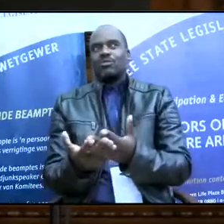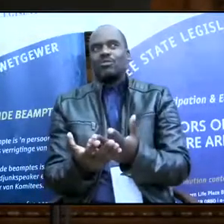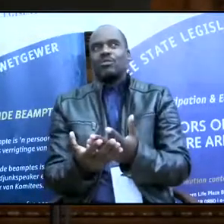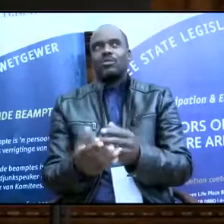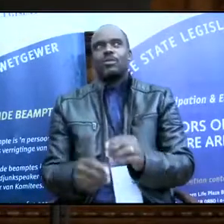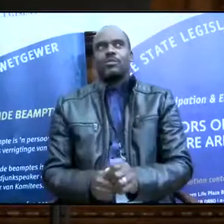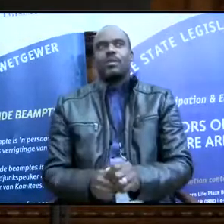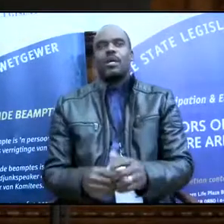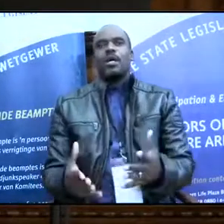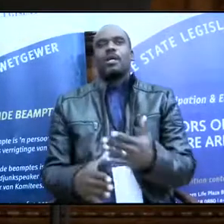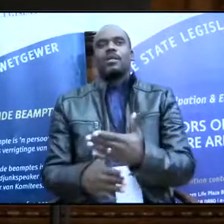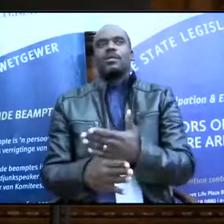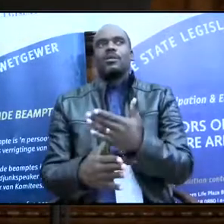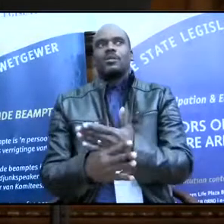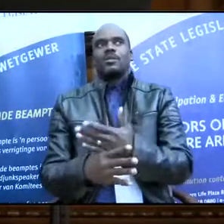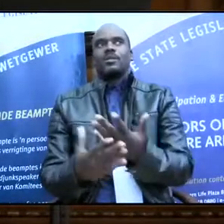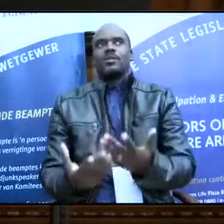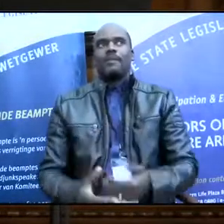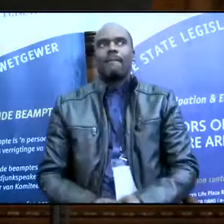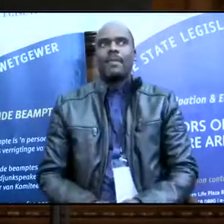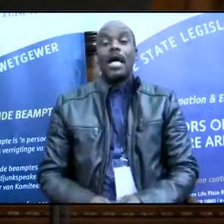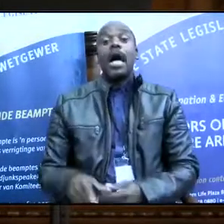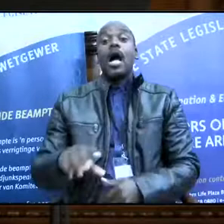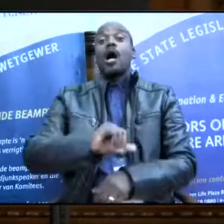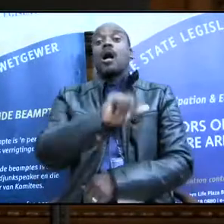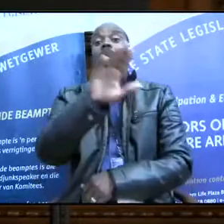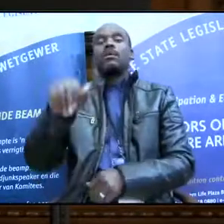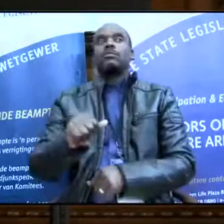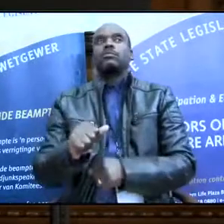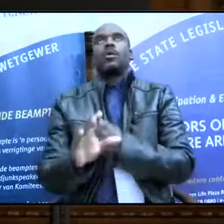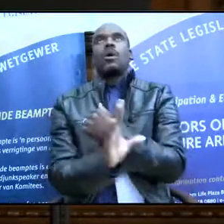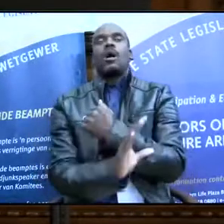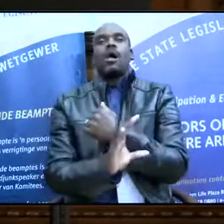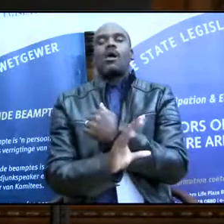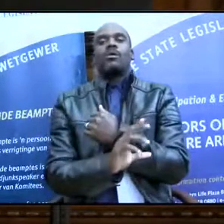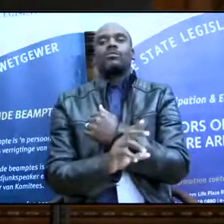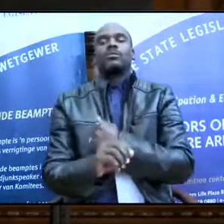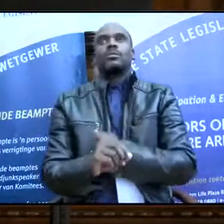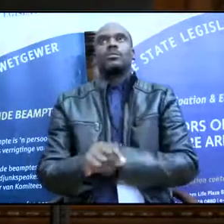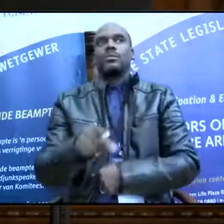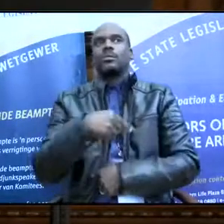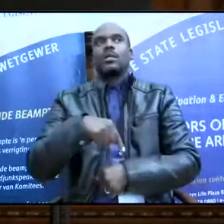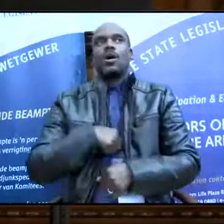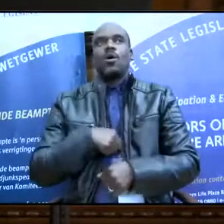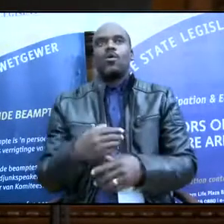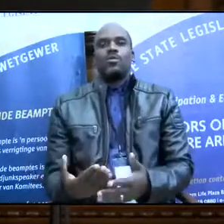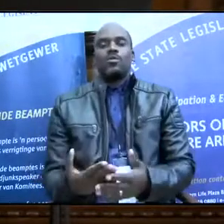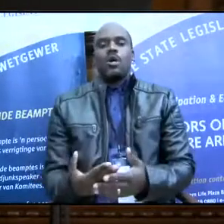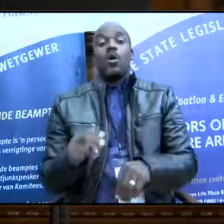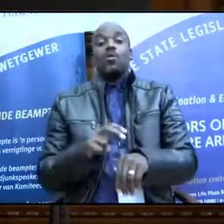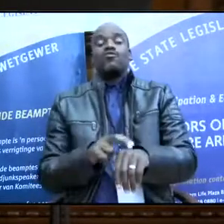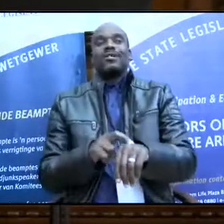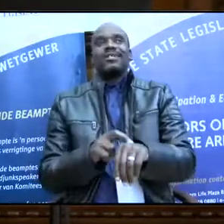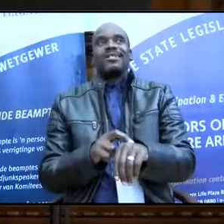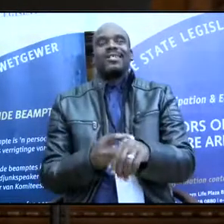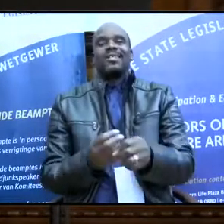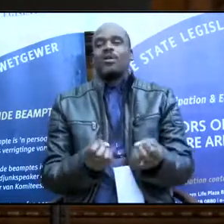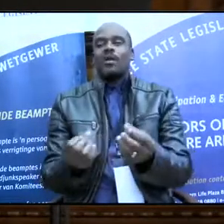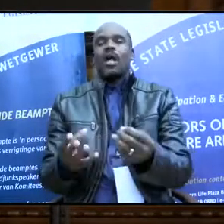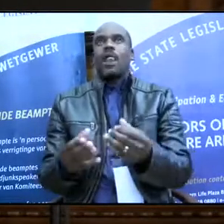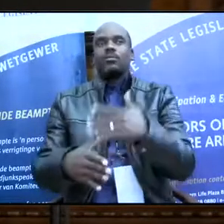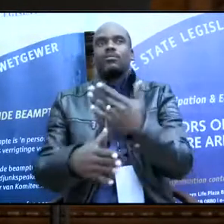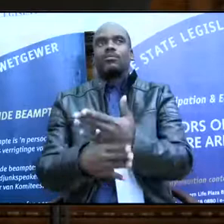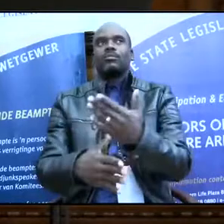youth women and the poor in our country a significant loss of jobs has been recorded during that